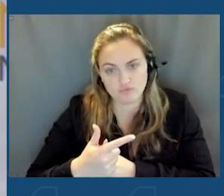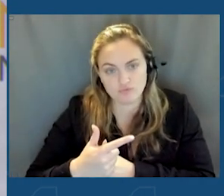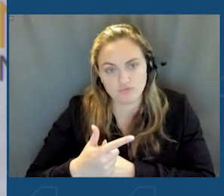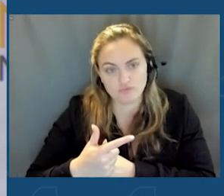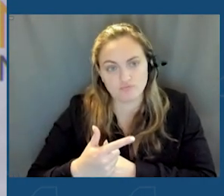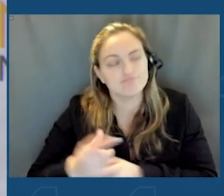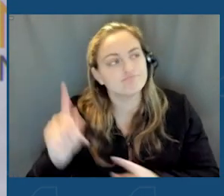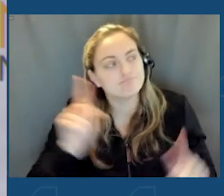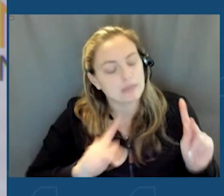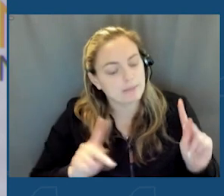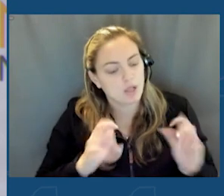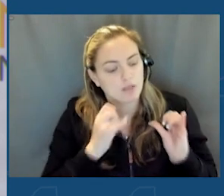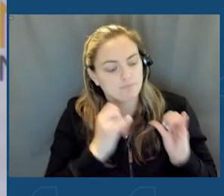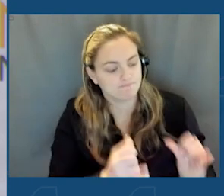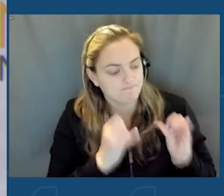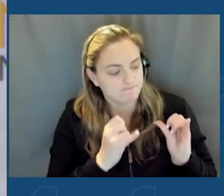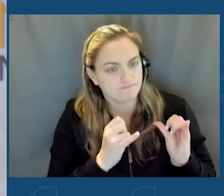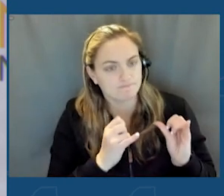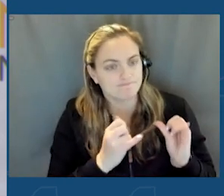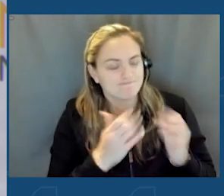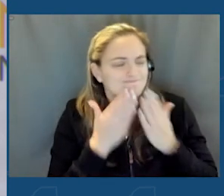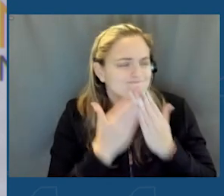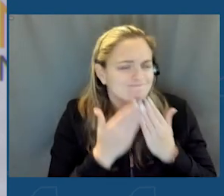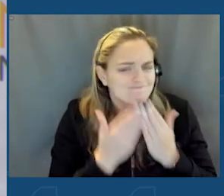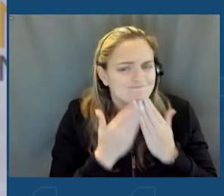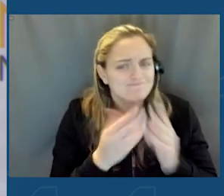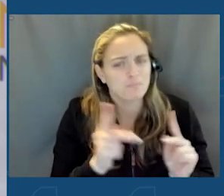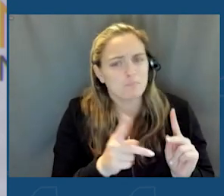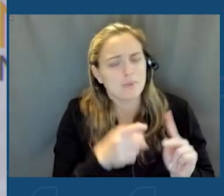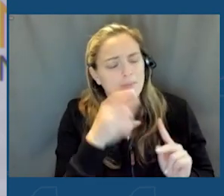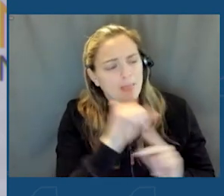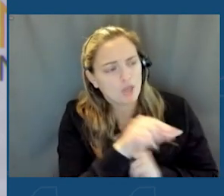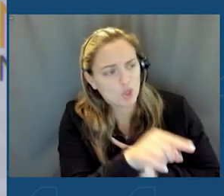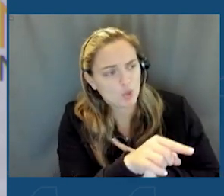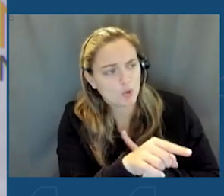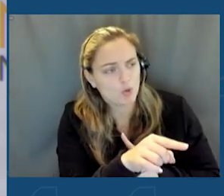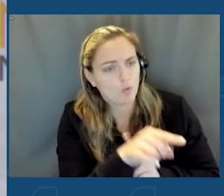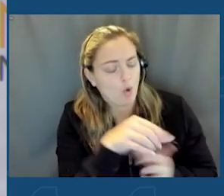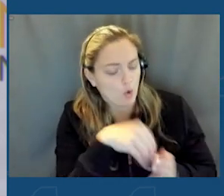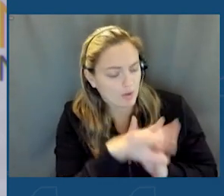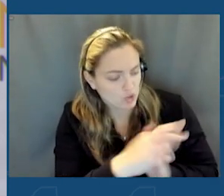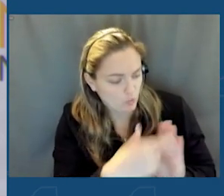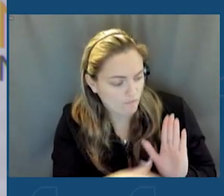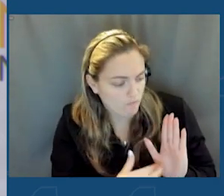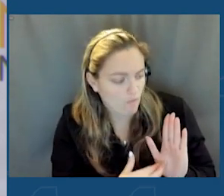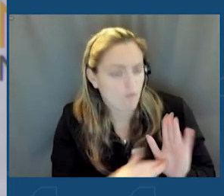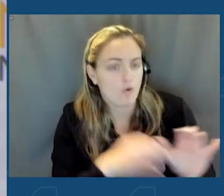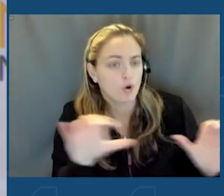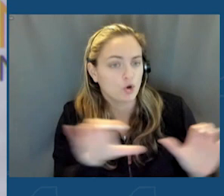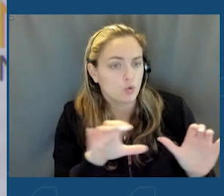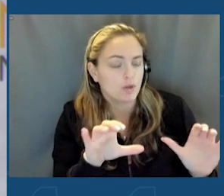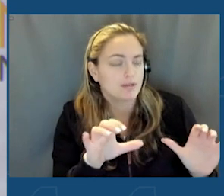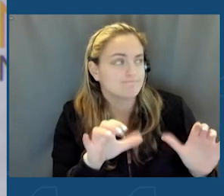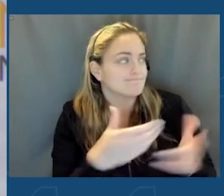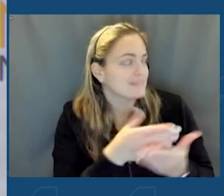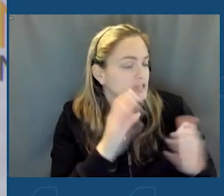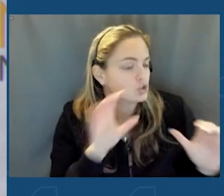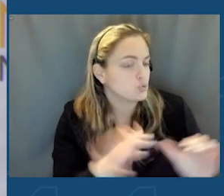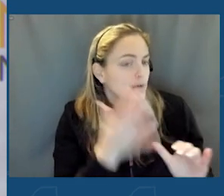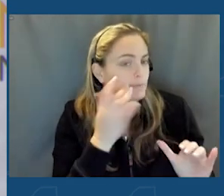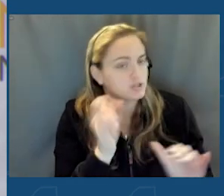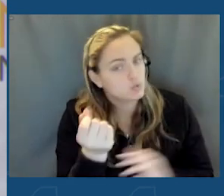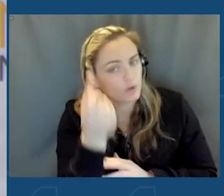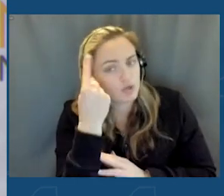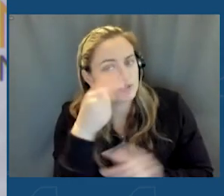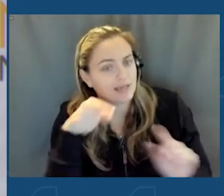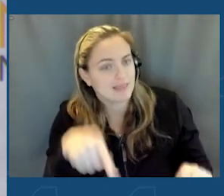like me are so thankful that people like you are in your role and are doing the things you're doing because you understand this at a